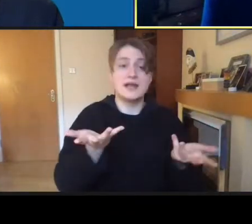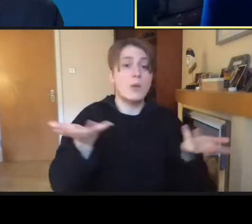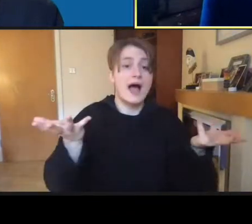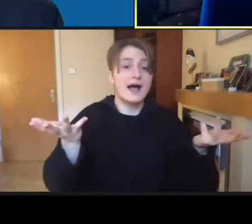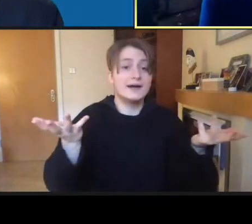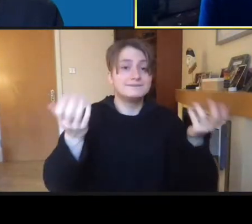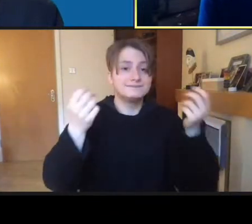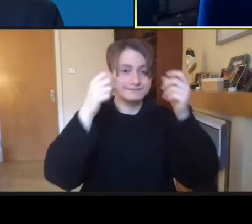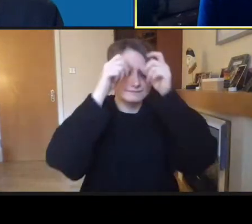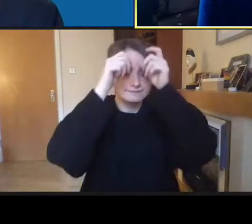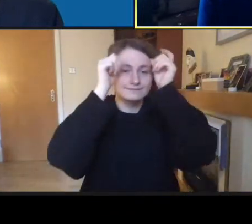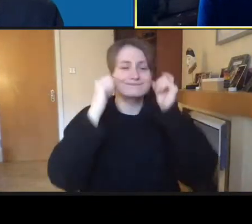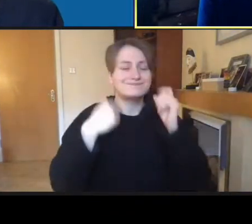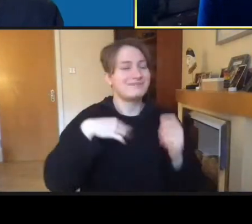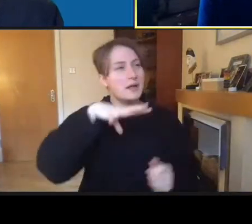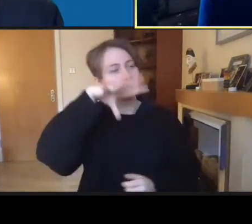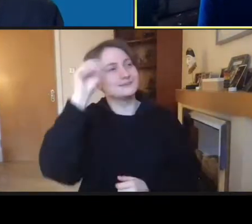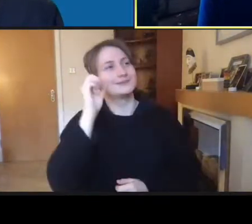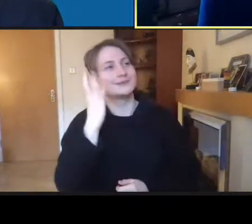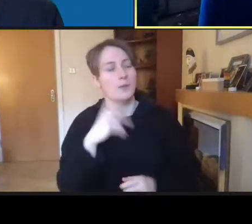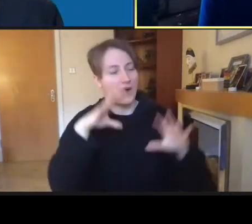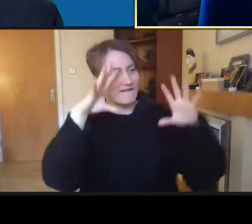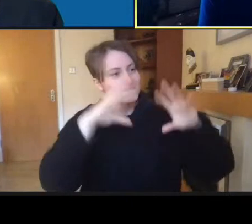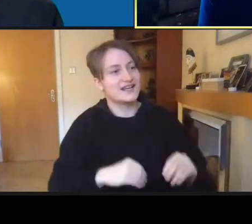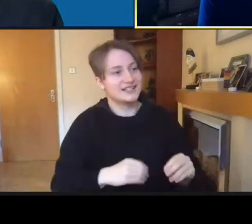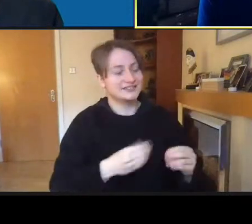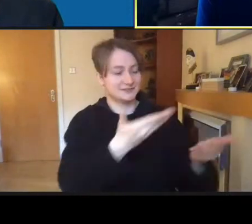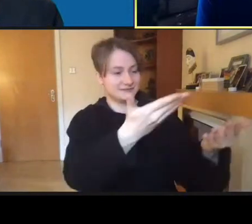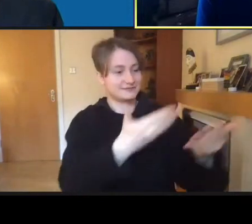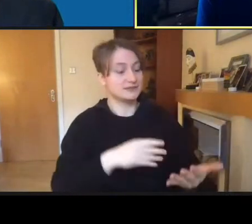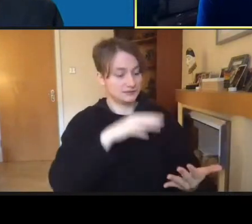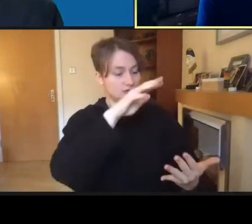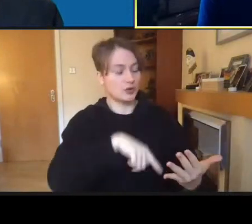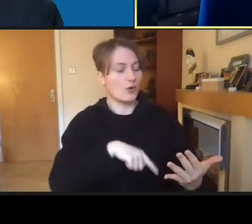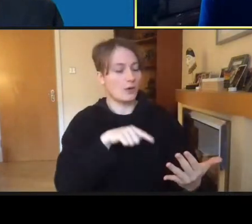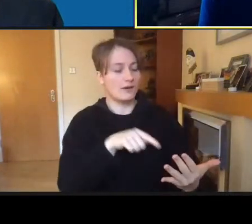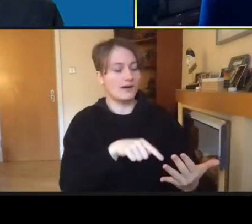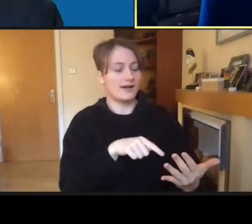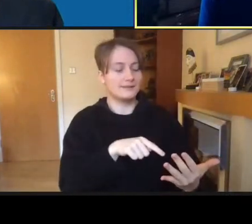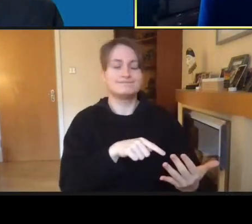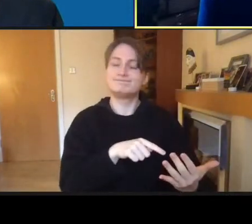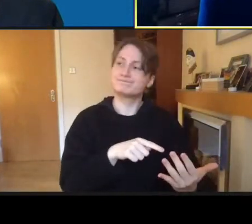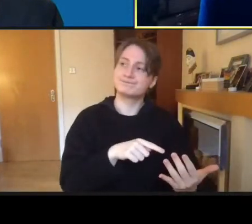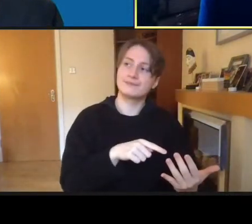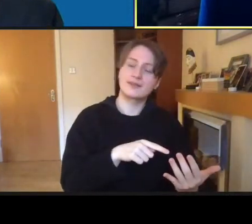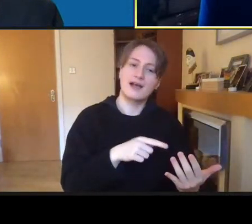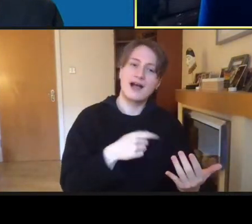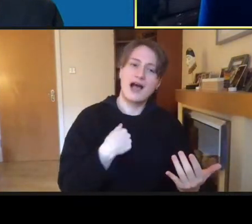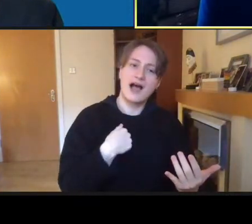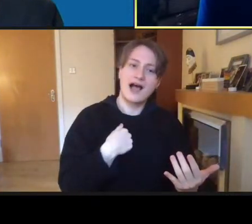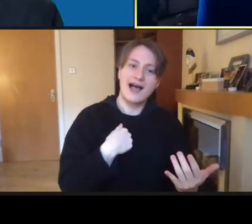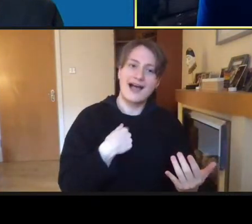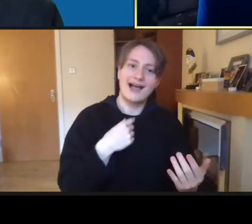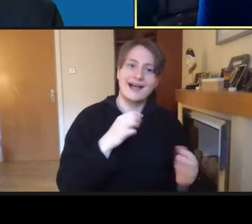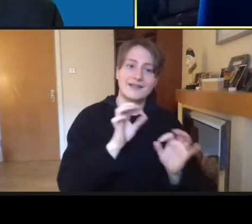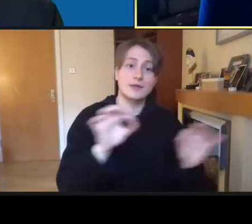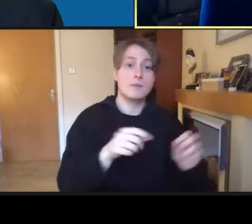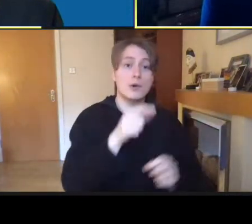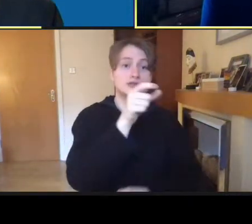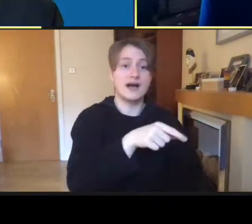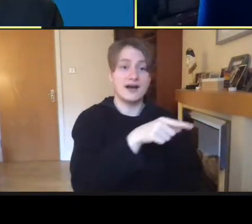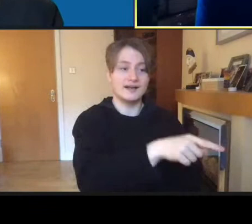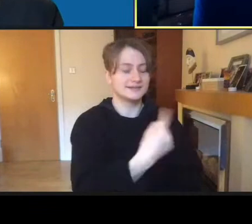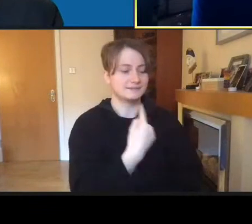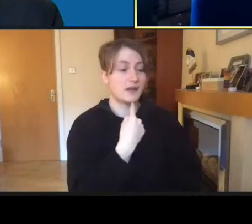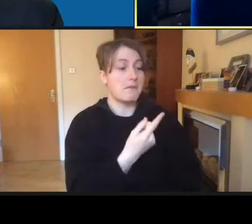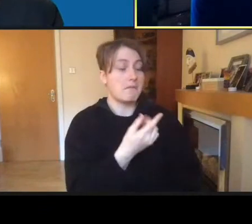it was finally finished, Max handed me the score and said, I just thought you might be able to kind of fit this into the middle of a recital somewhere,